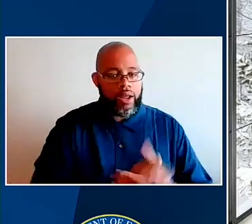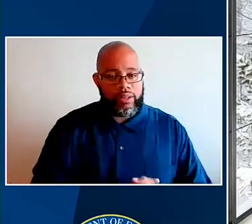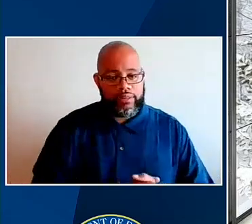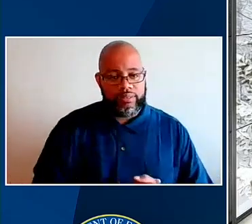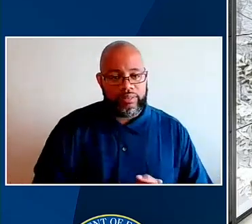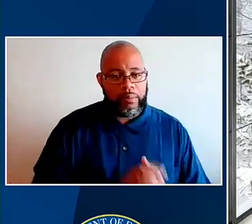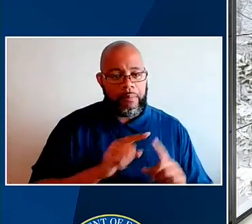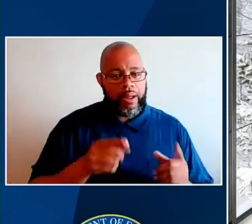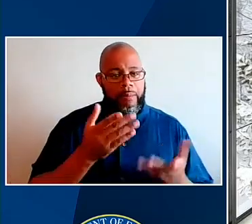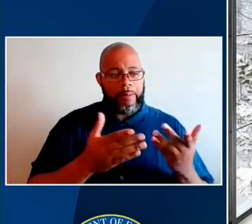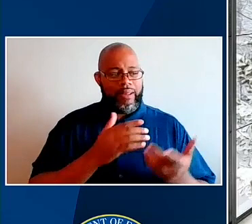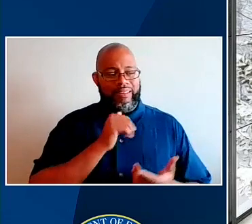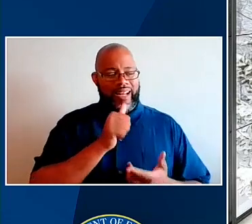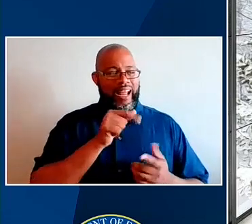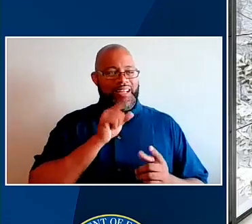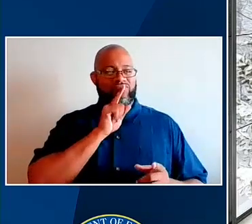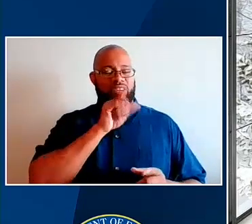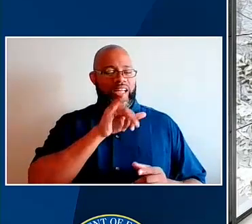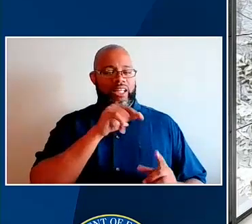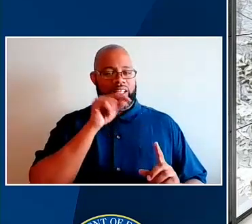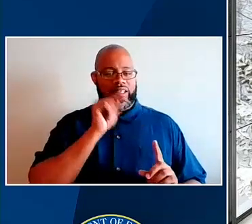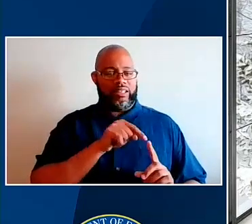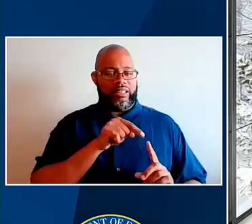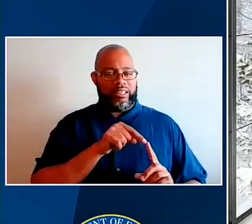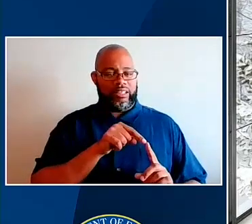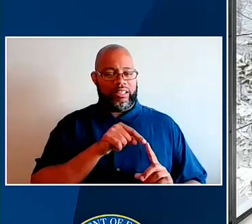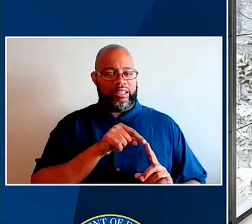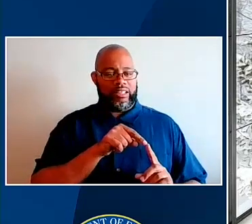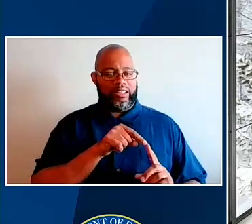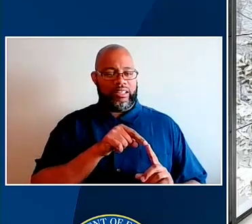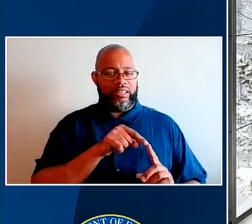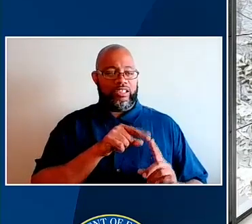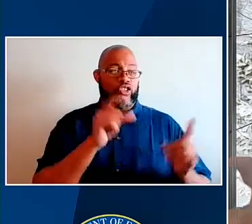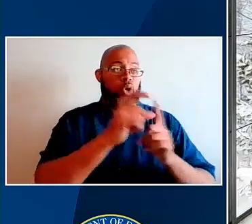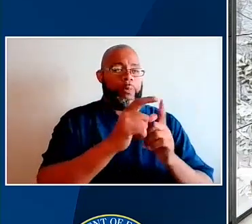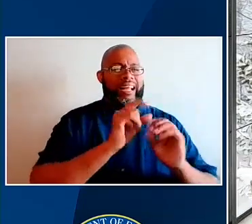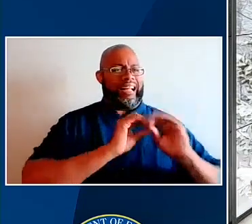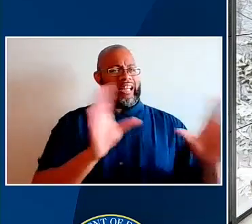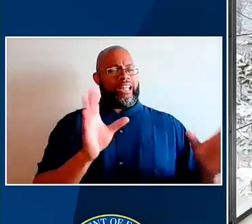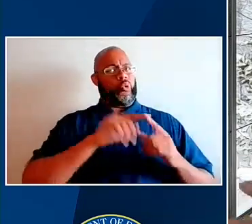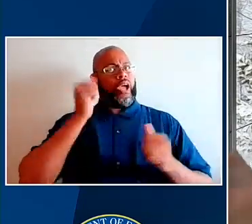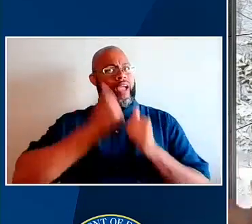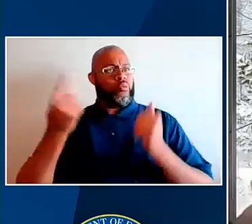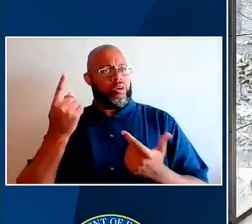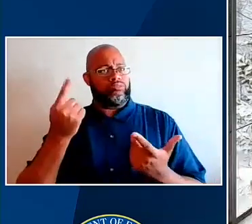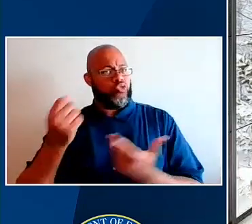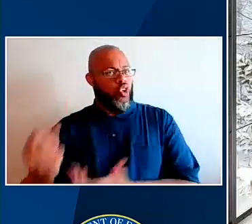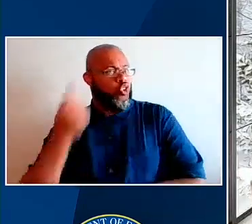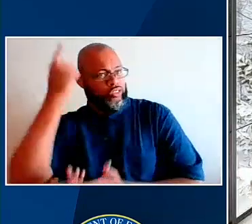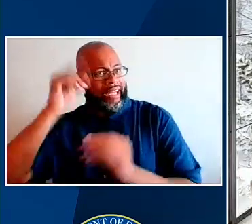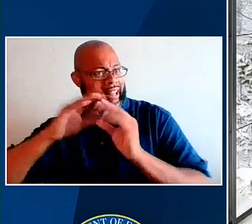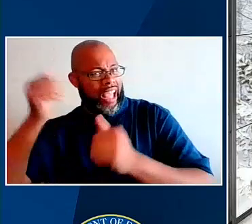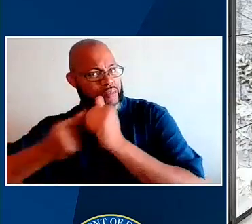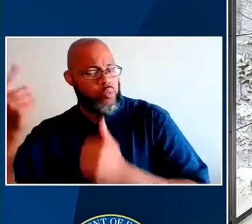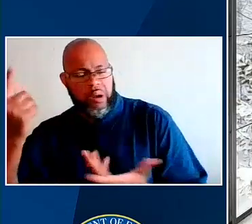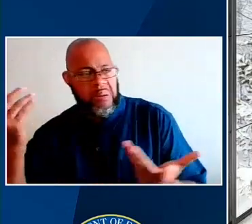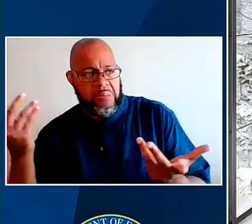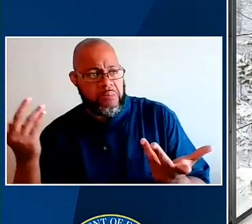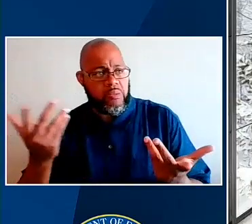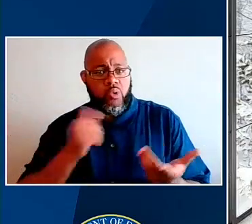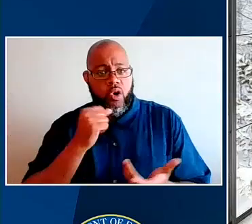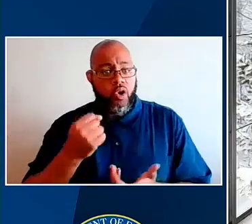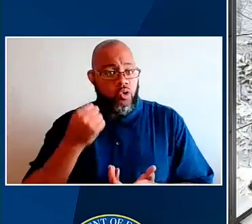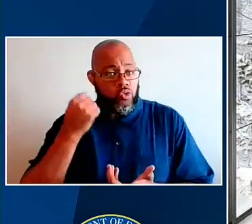but then may not necessarily be, in the way that we use terminology, clear or coherent or